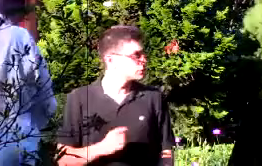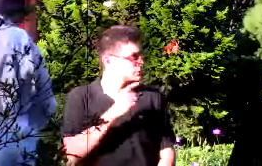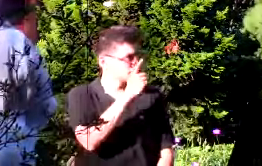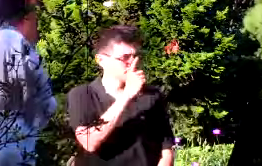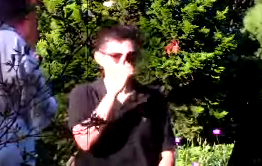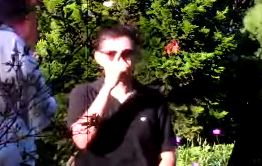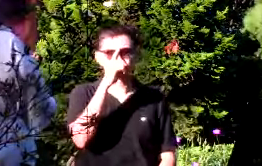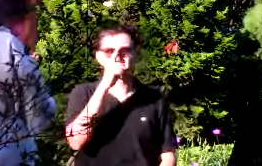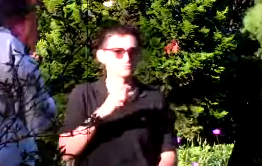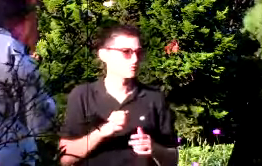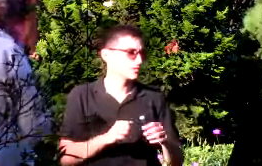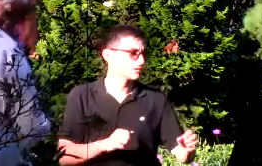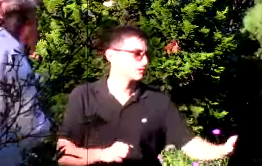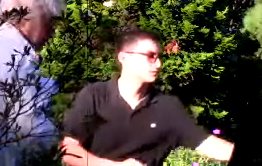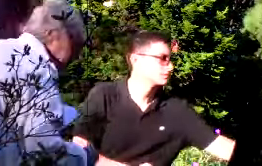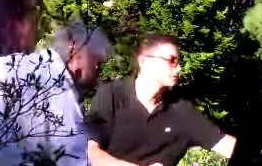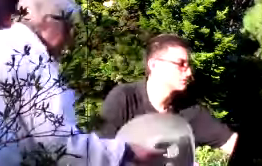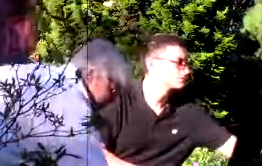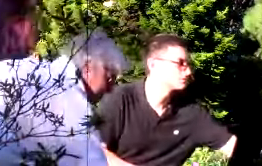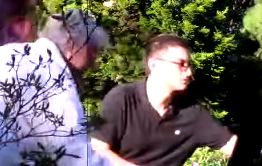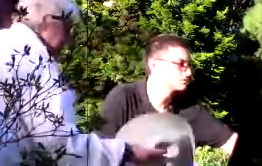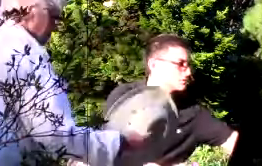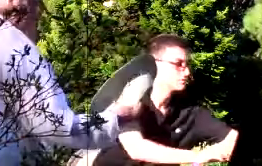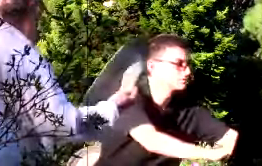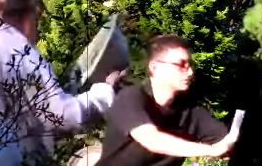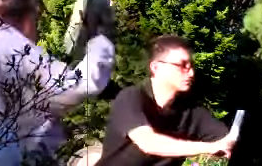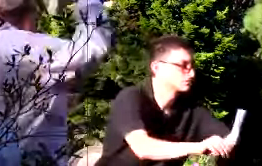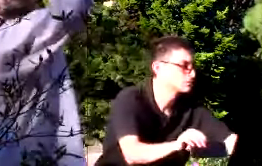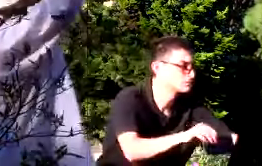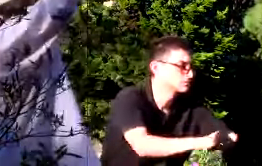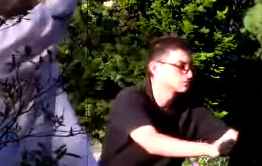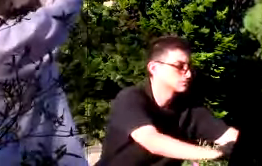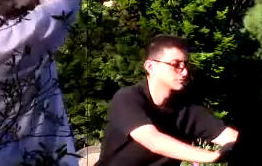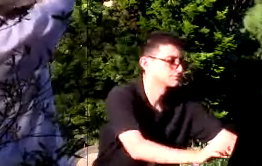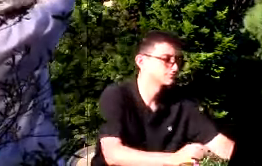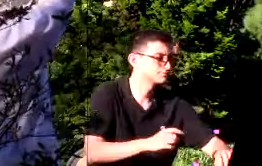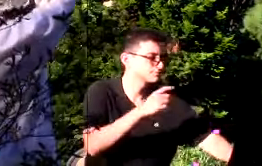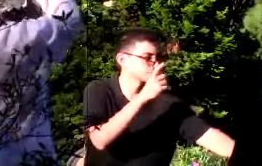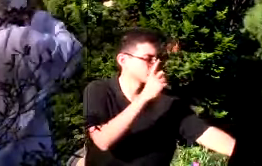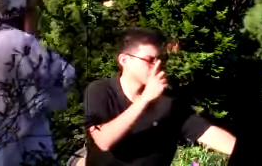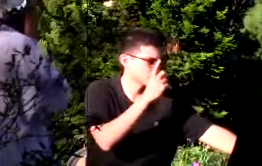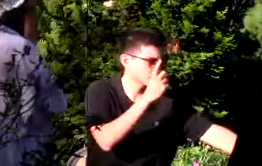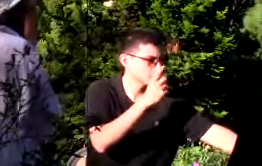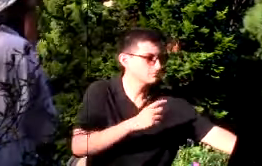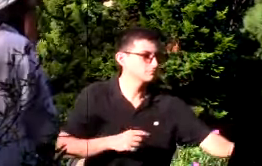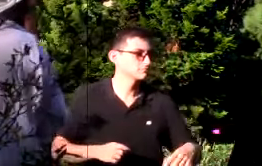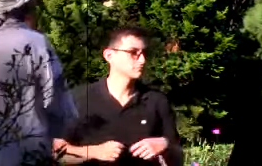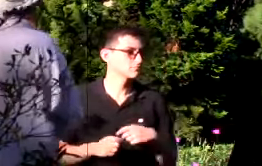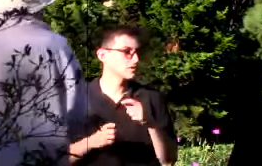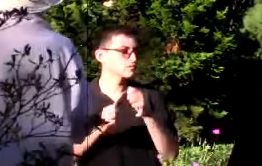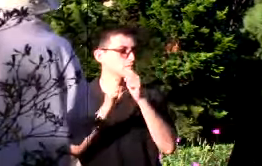Baruch atah Adonai Eloheinu melech haolam, vayet ediyot